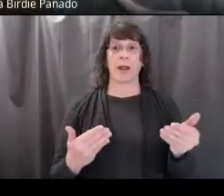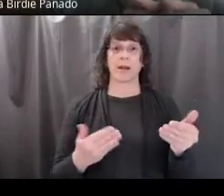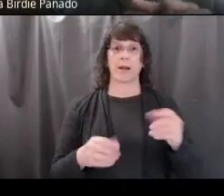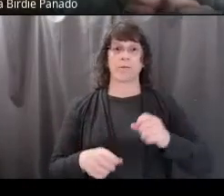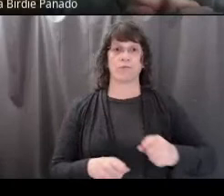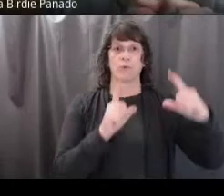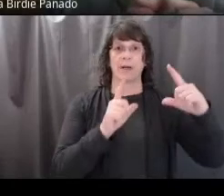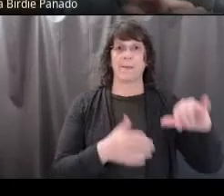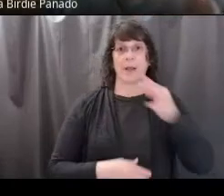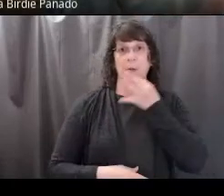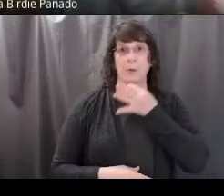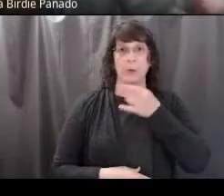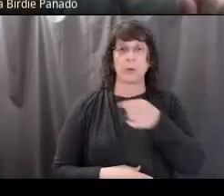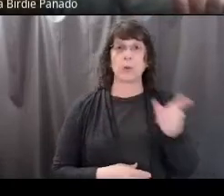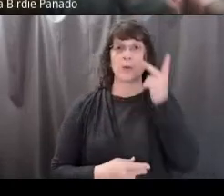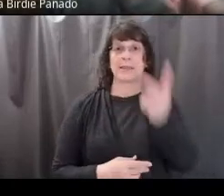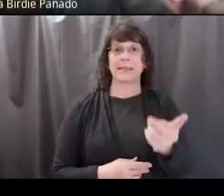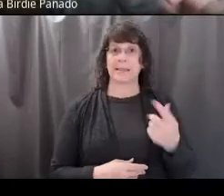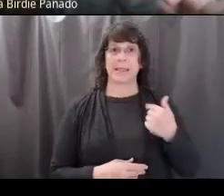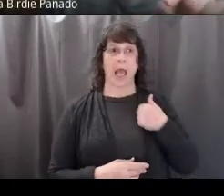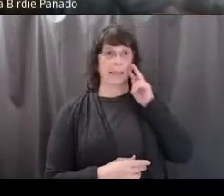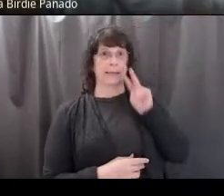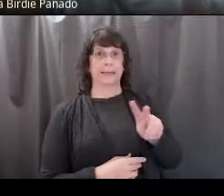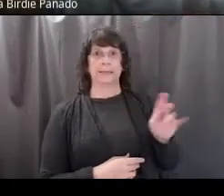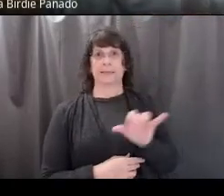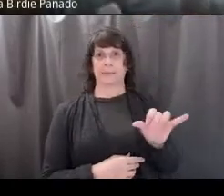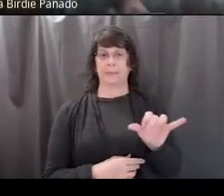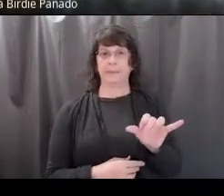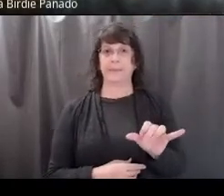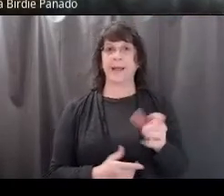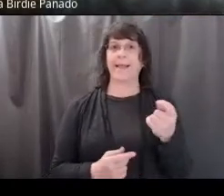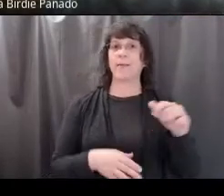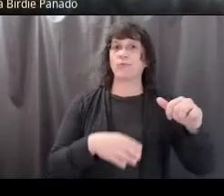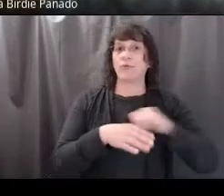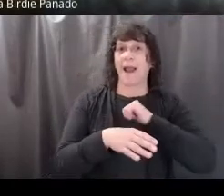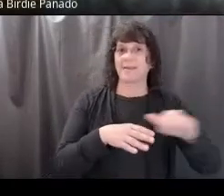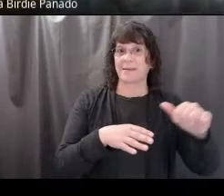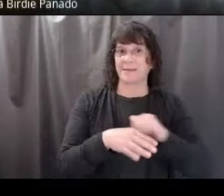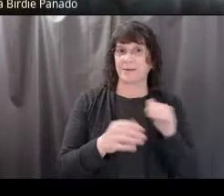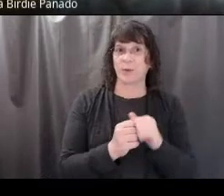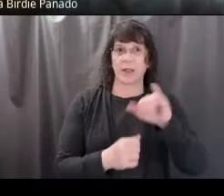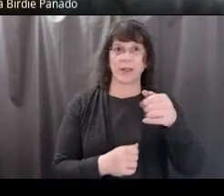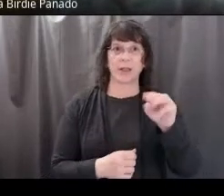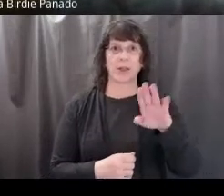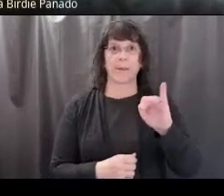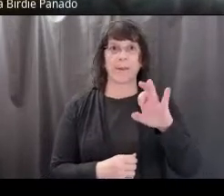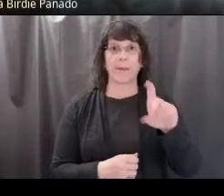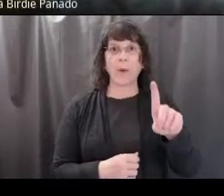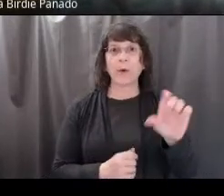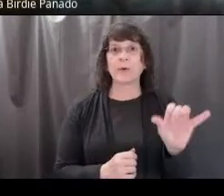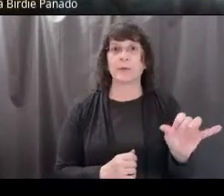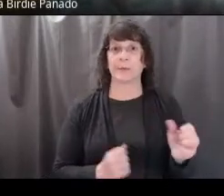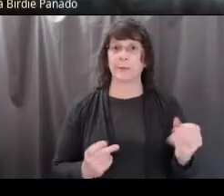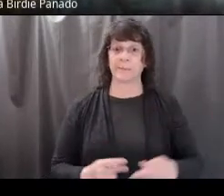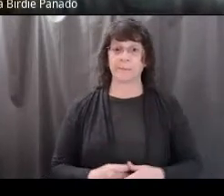up in just a minute so you can see what I'm seeing. And we can do a little practice round of what we are going to